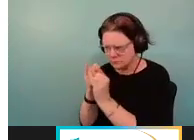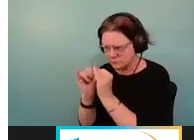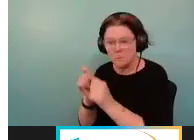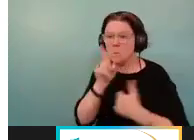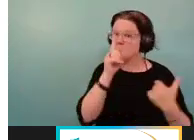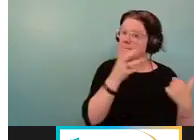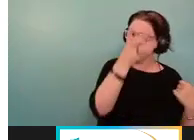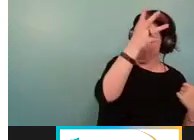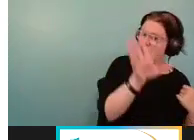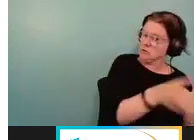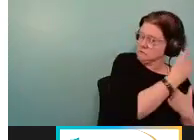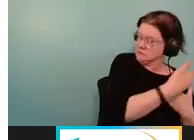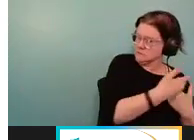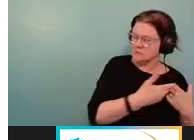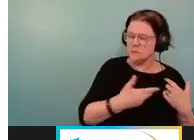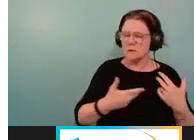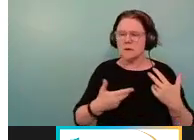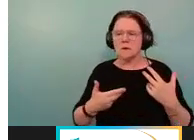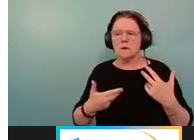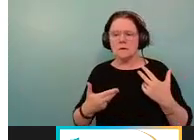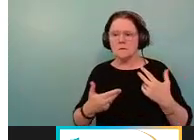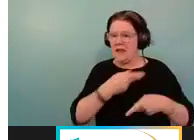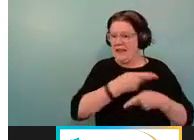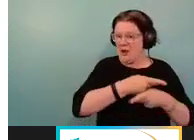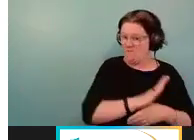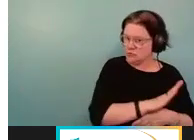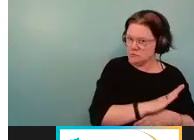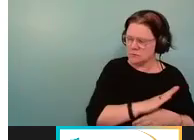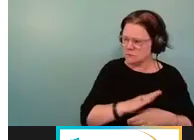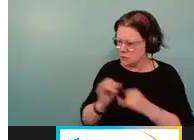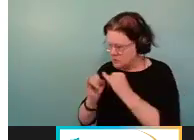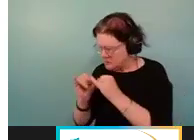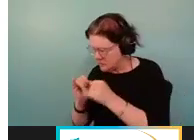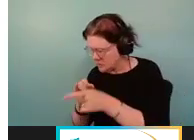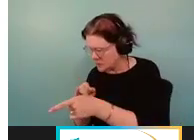with the parents or not with the caregivers, we find out that that